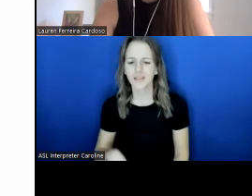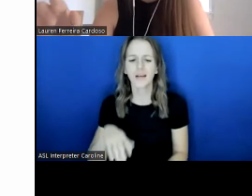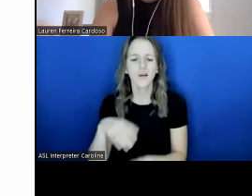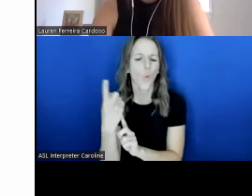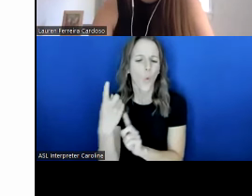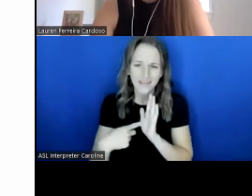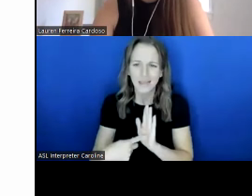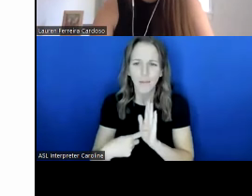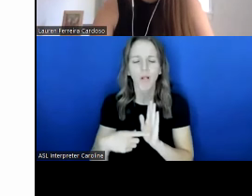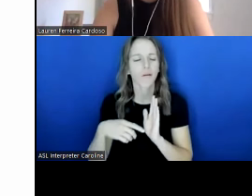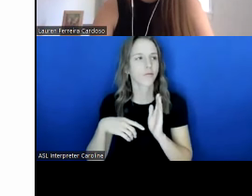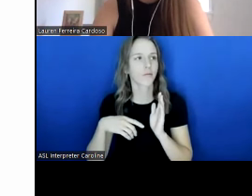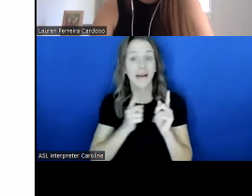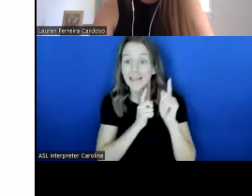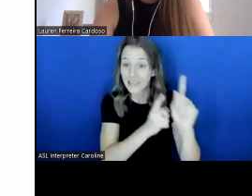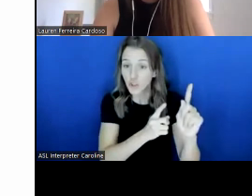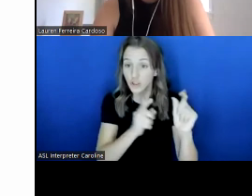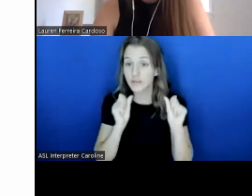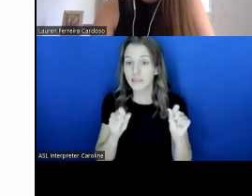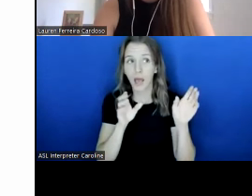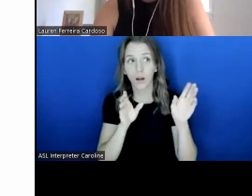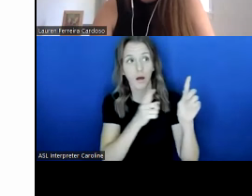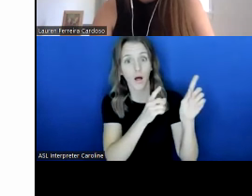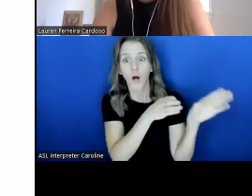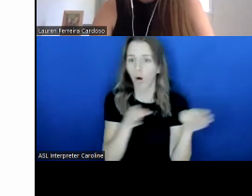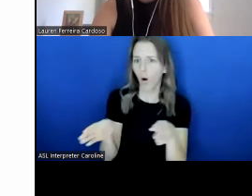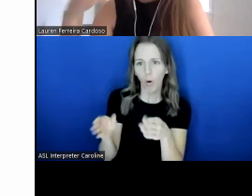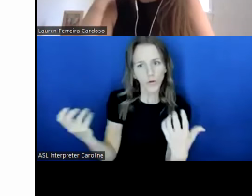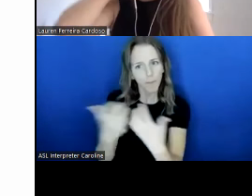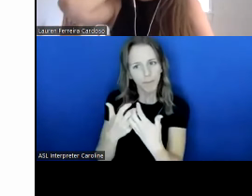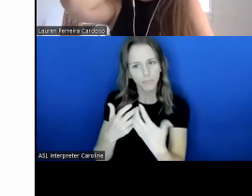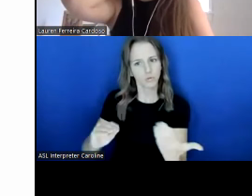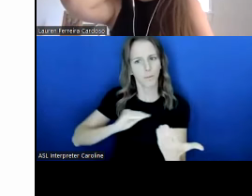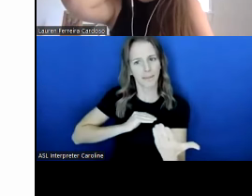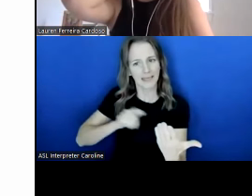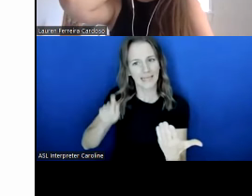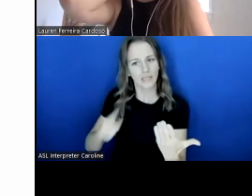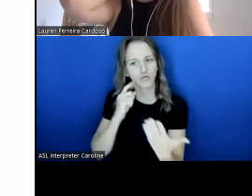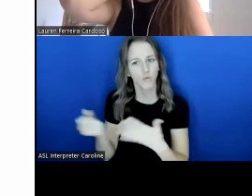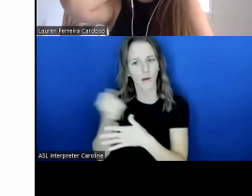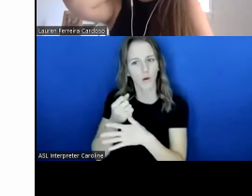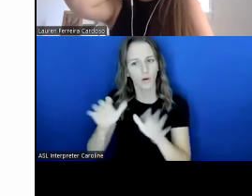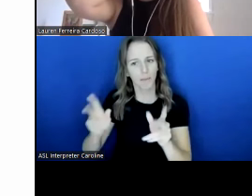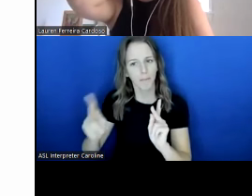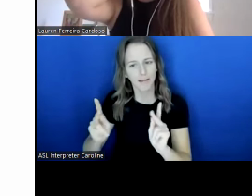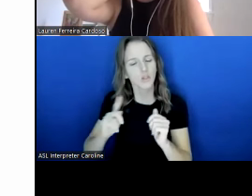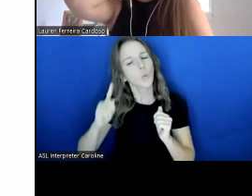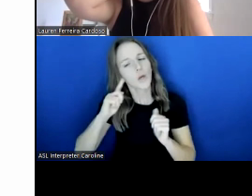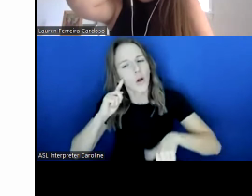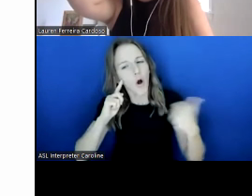way that initiatives could quickly pivot to meet the needs of priority populations. And we heard other examples